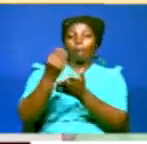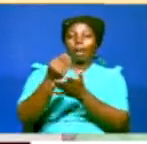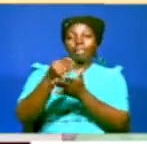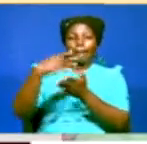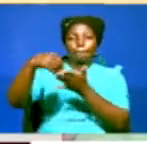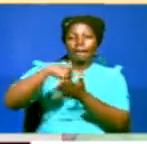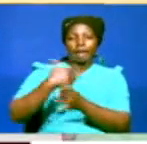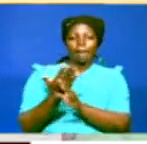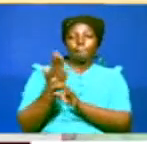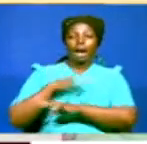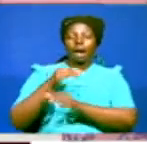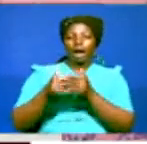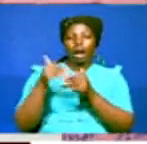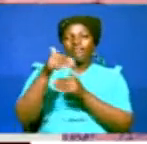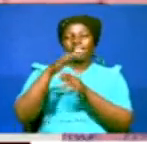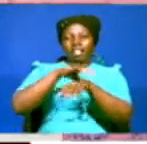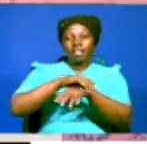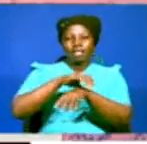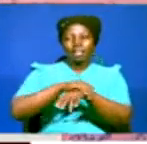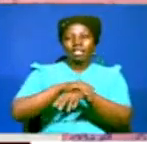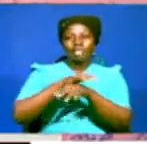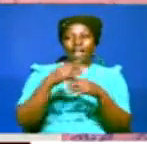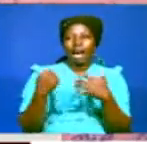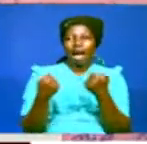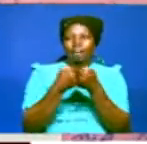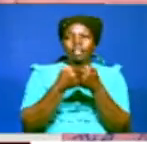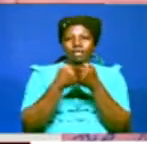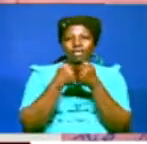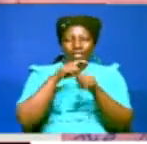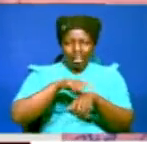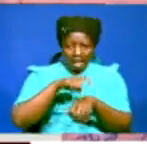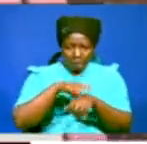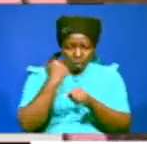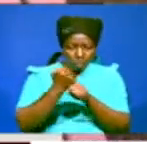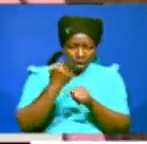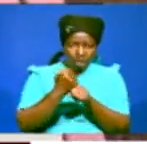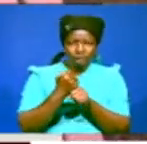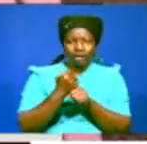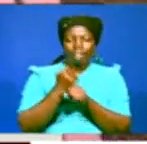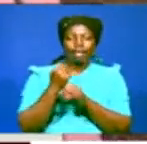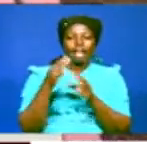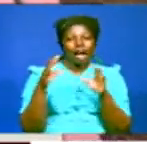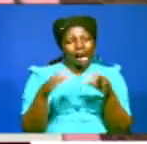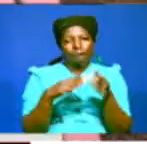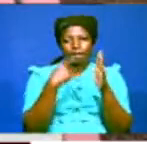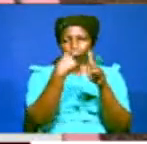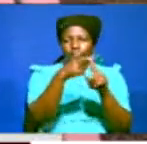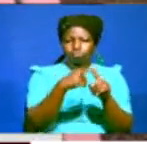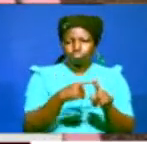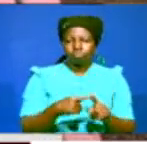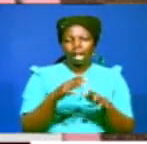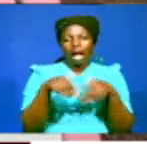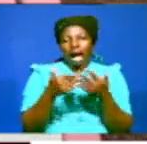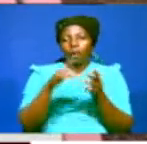kupata ajali, nikiwa kazini. Kampuni ikapiga hesabu, jinsi inatakana nilipwe, kupitia kwa ofisi